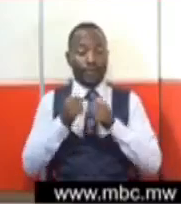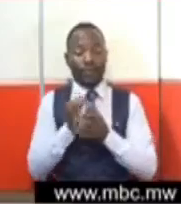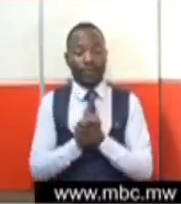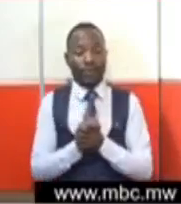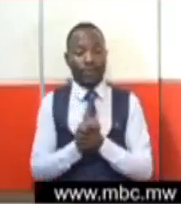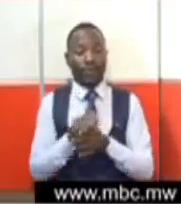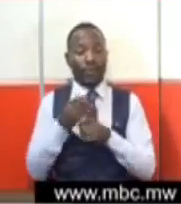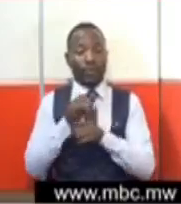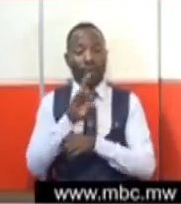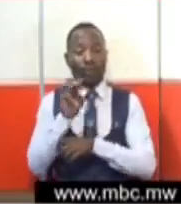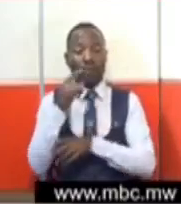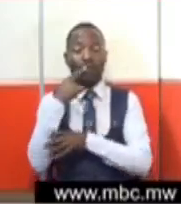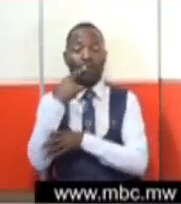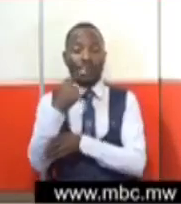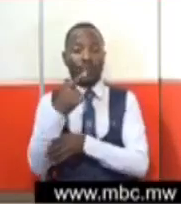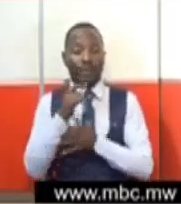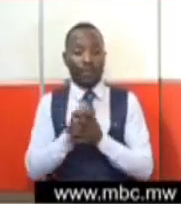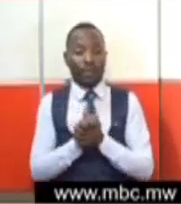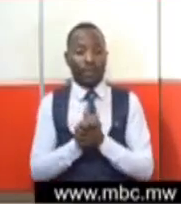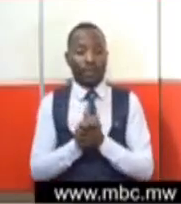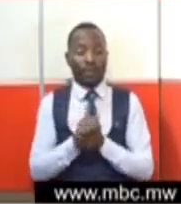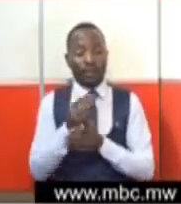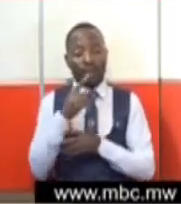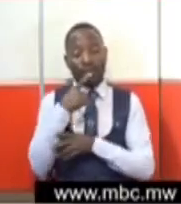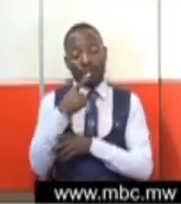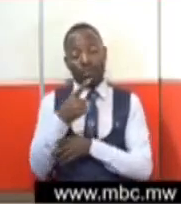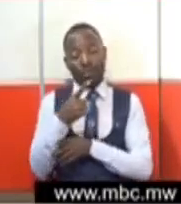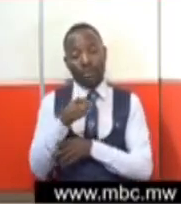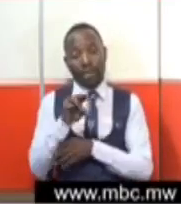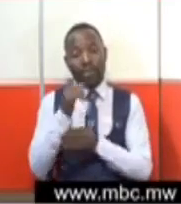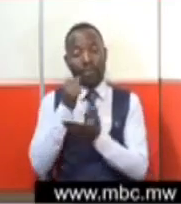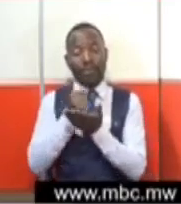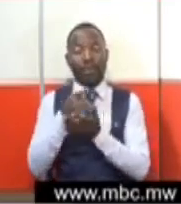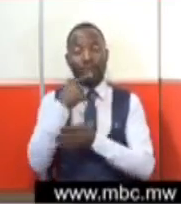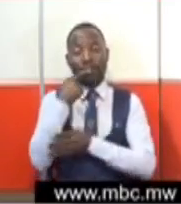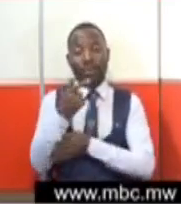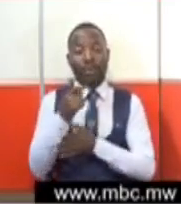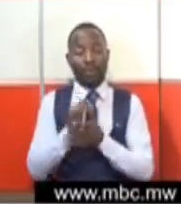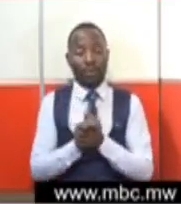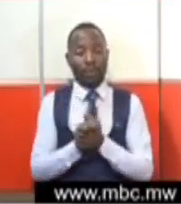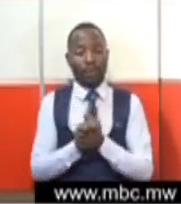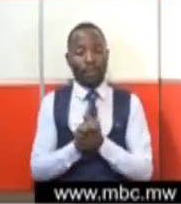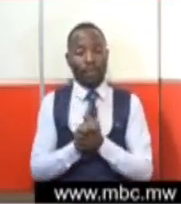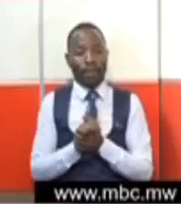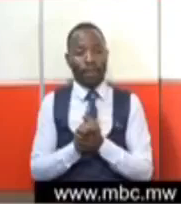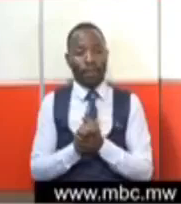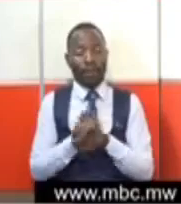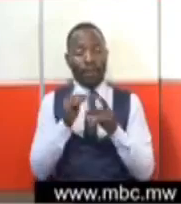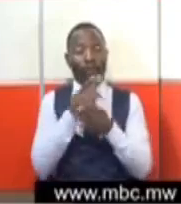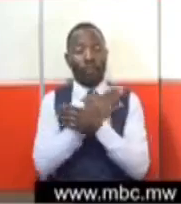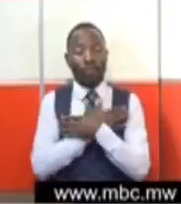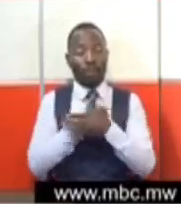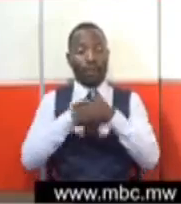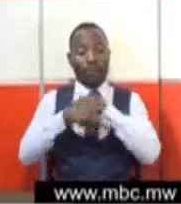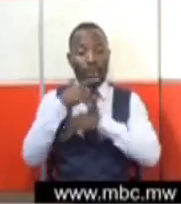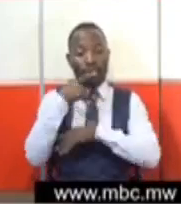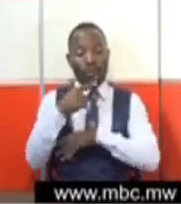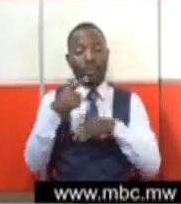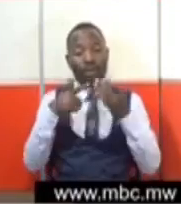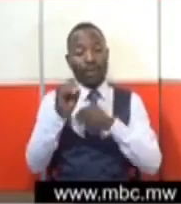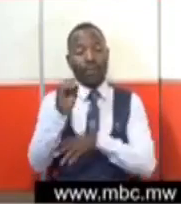The Football Association of Malawi, FEM, has assured sponsors NBS Bank and the Soccer Fraternity that